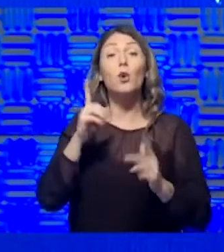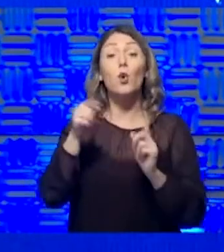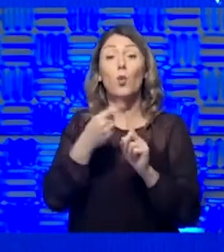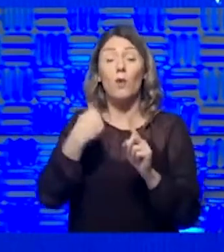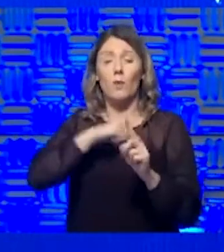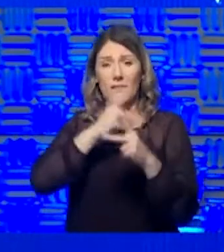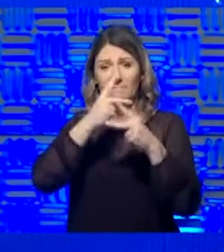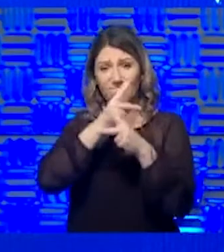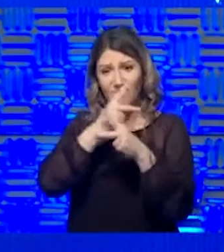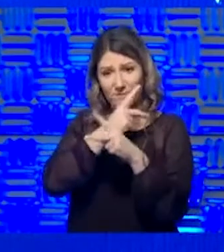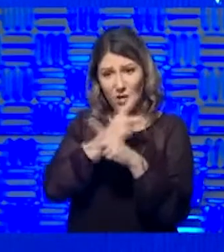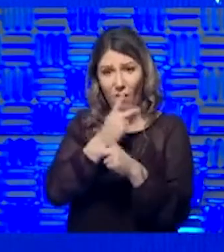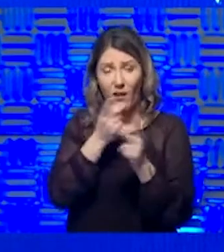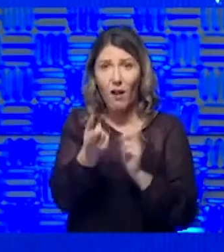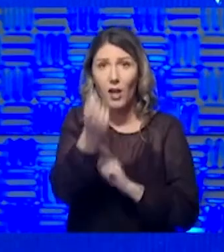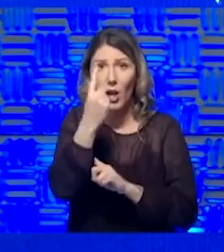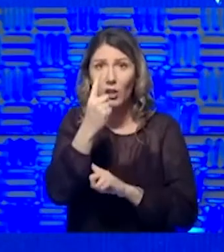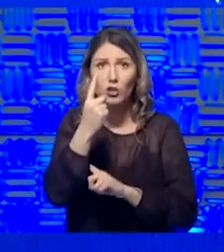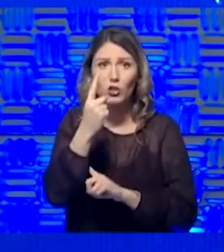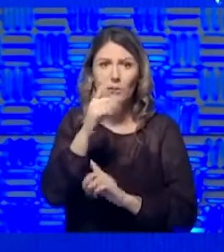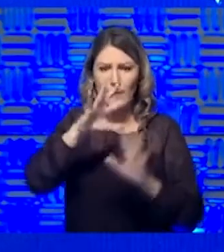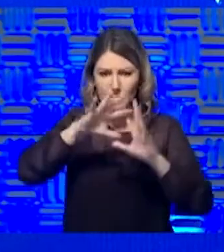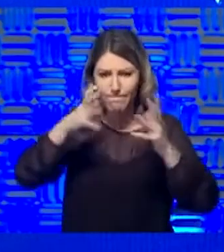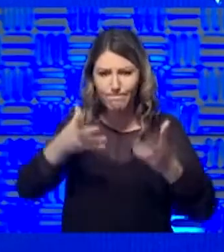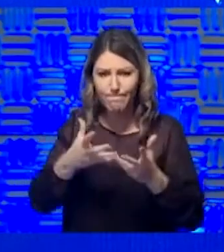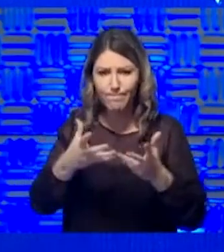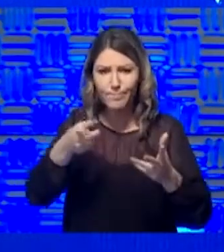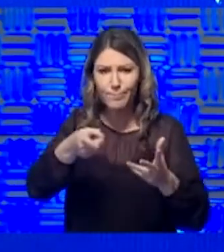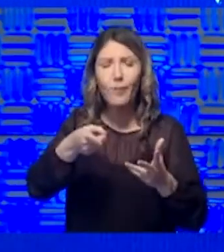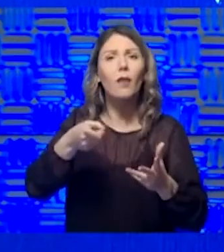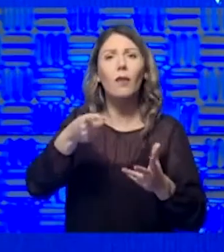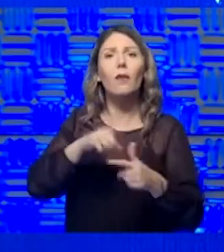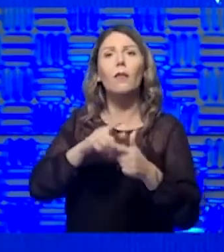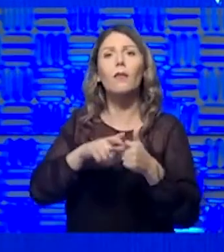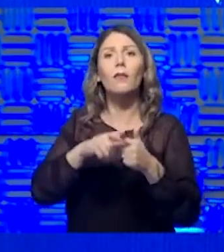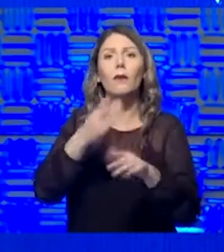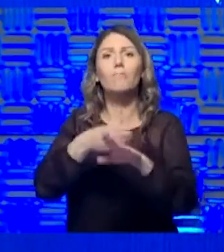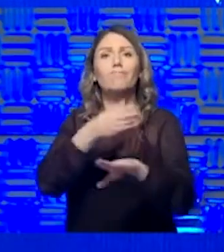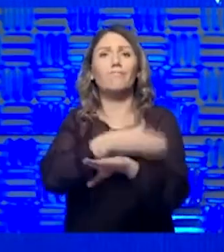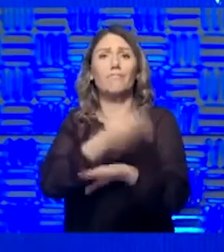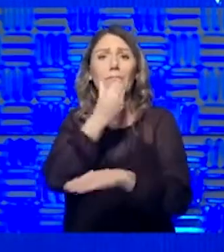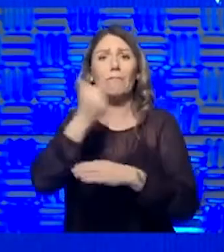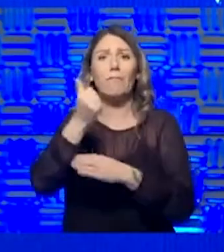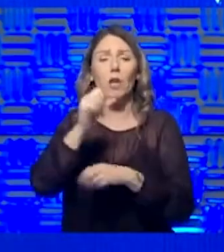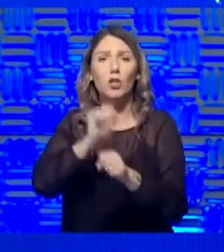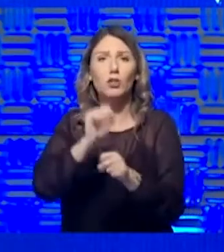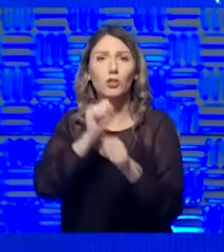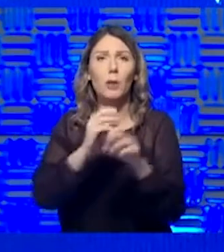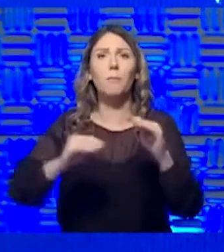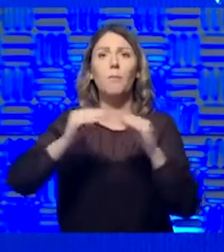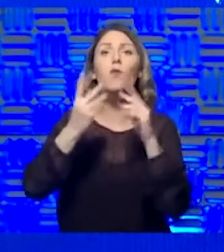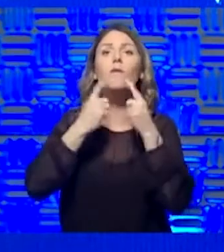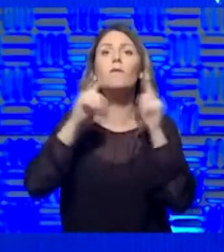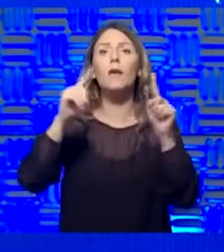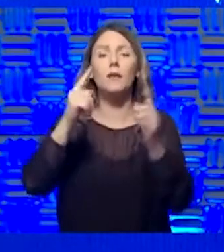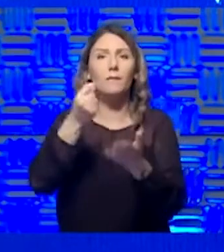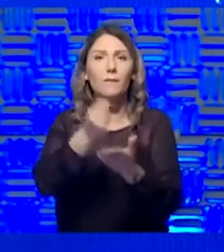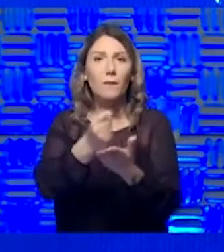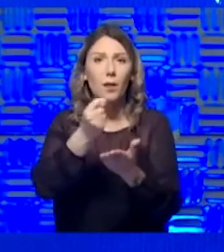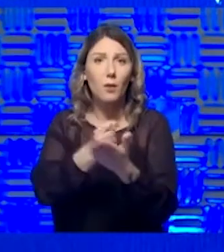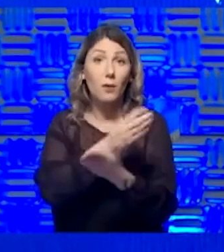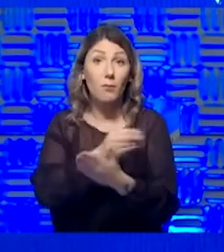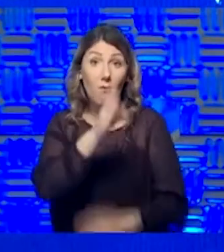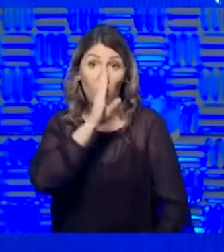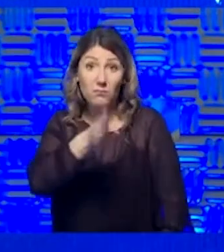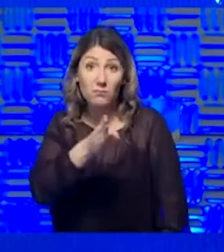that and we understand it better, then we'll do a better job in offering more effective therapy, and we can even be, you know, more direct.